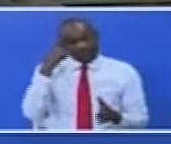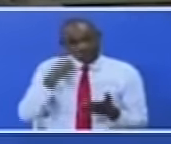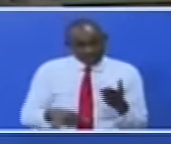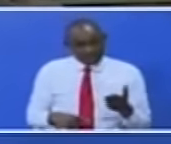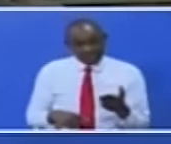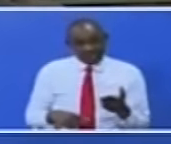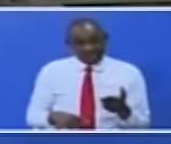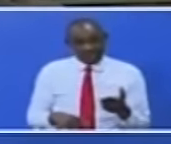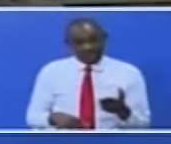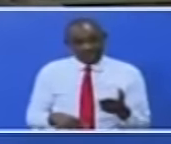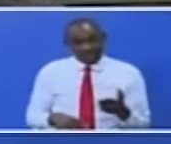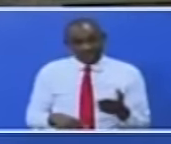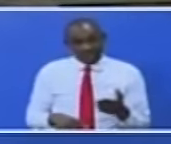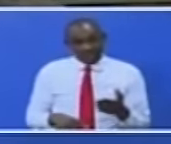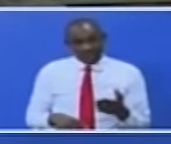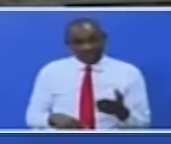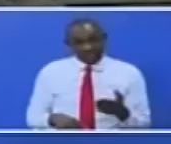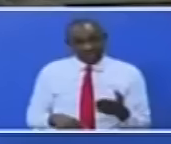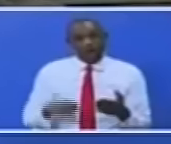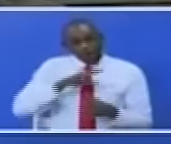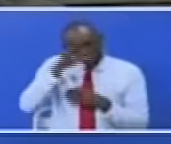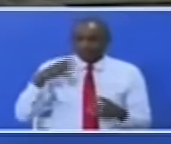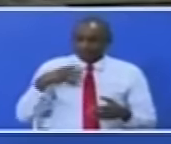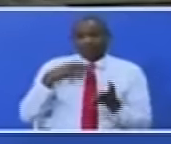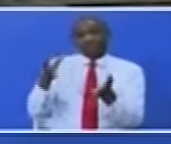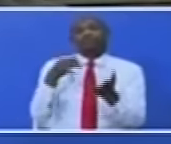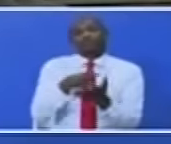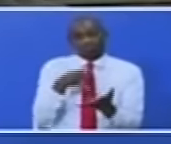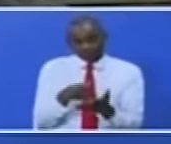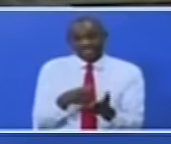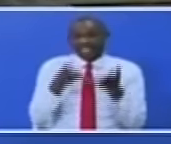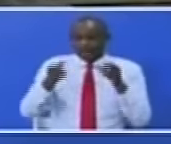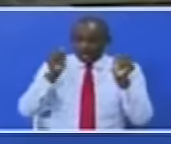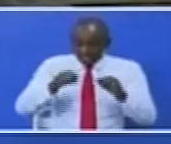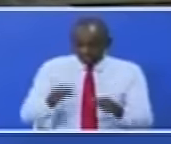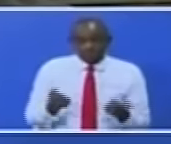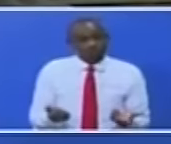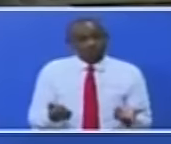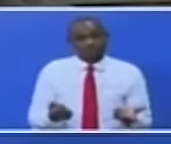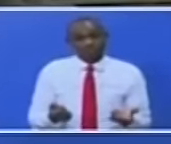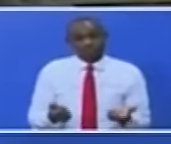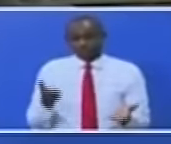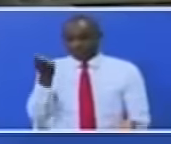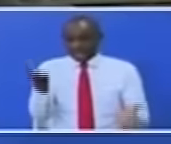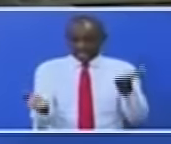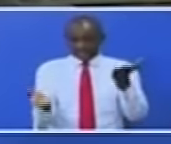to, I think, all the stakeholders, because they will be able now to